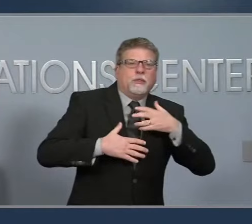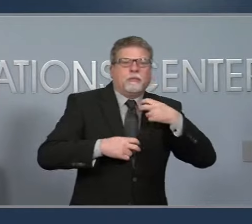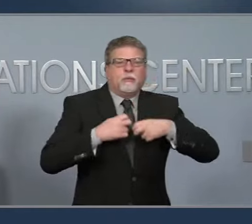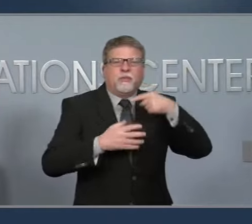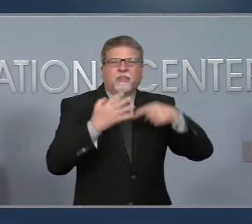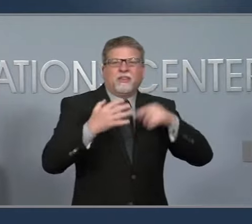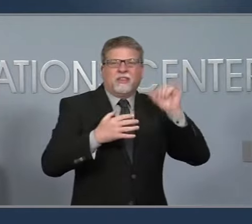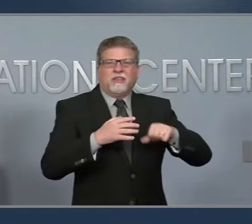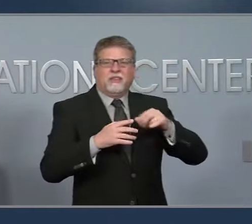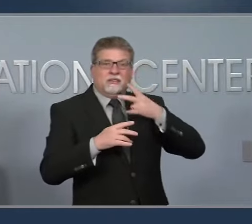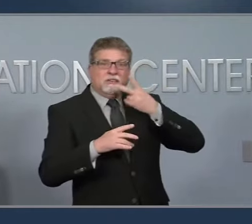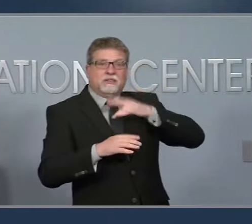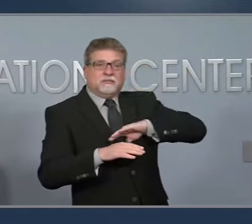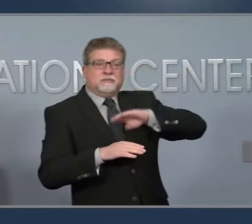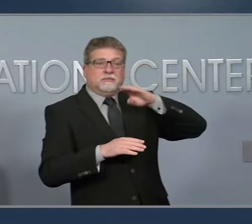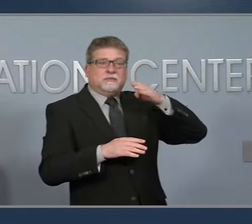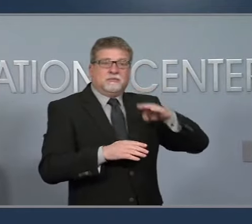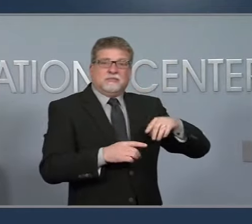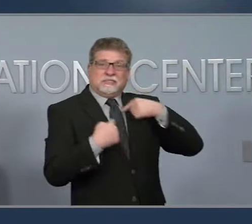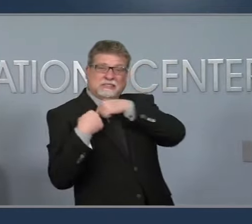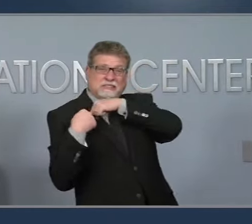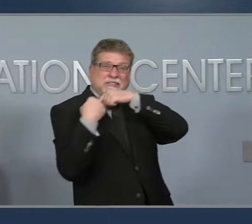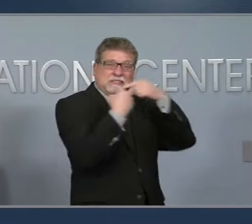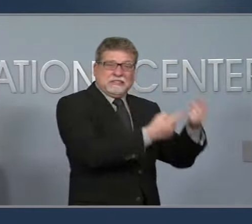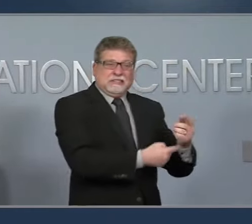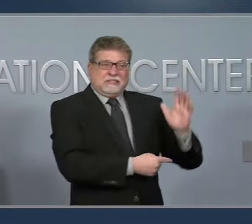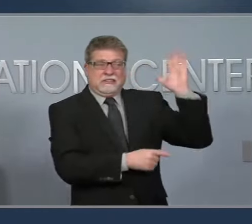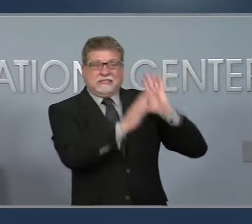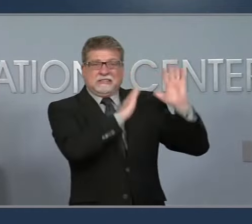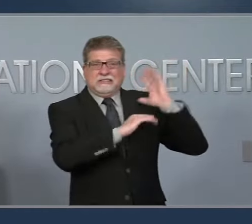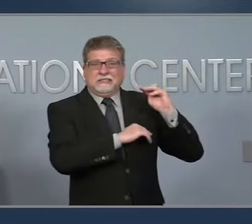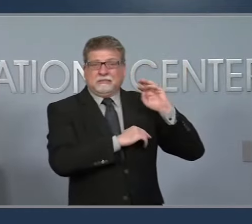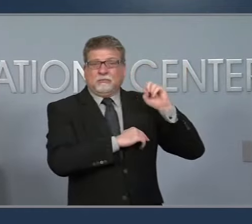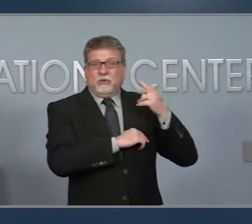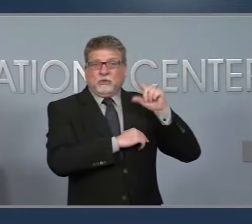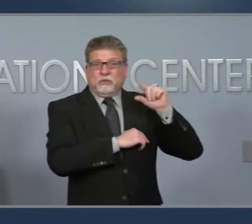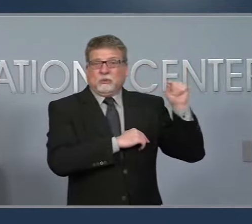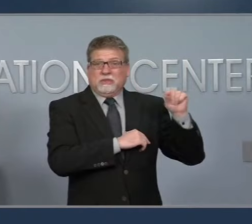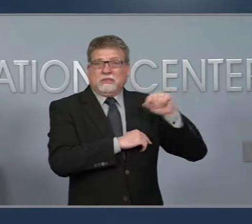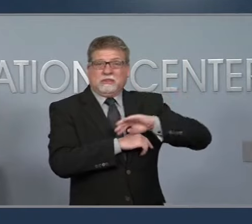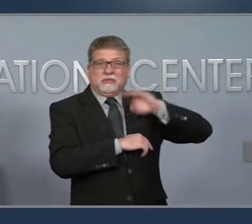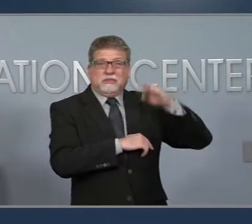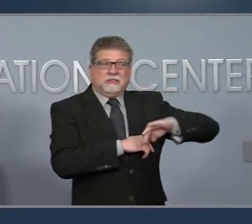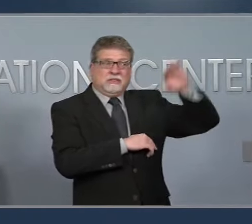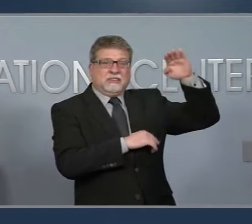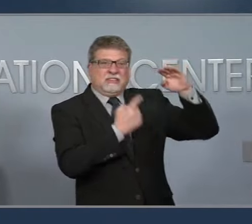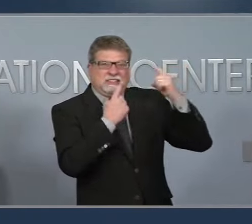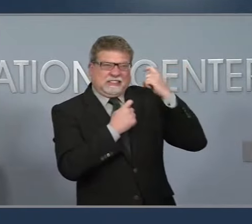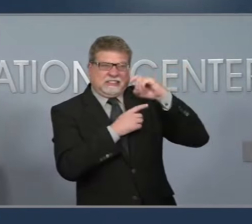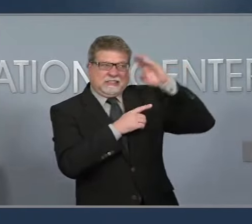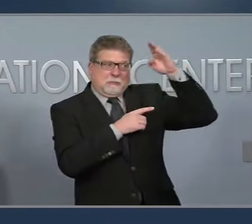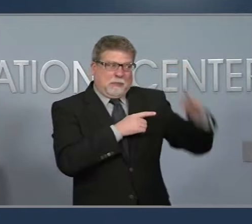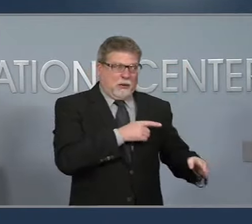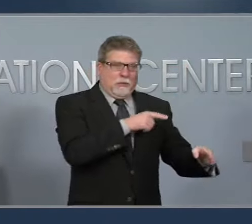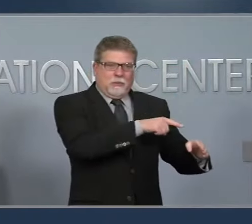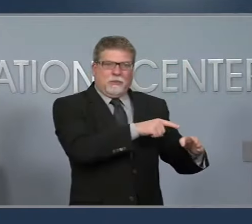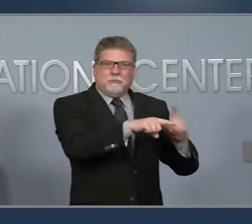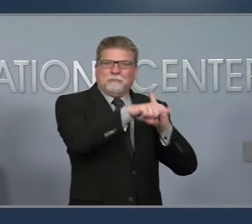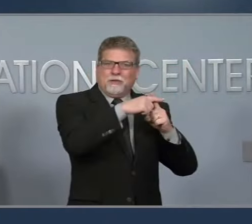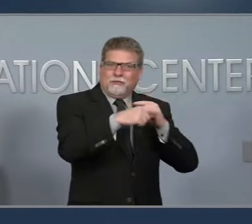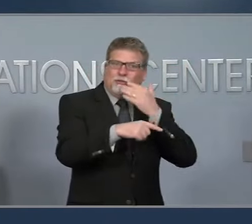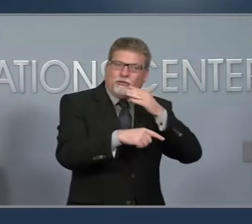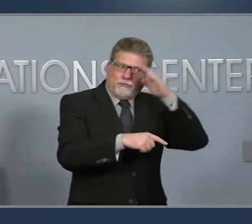year, shows a steep decline in COVID-like illness. That's a good sign. Next, we look at new